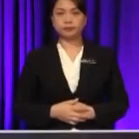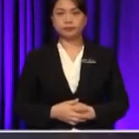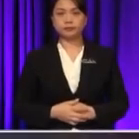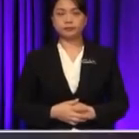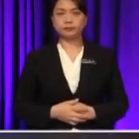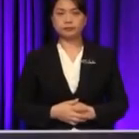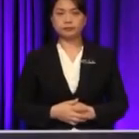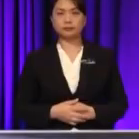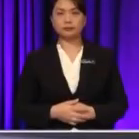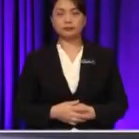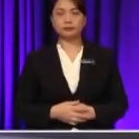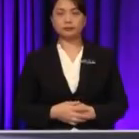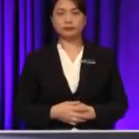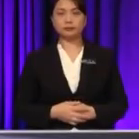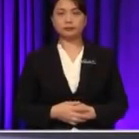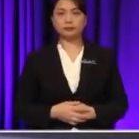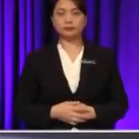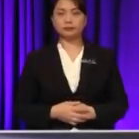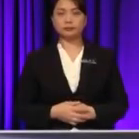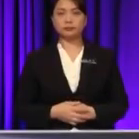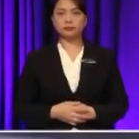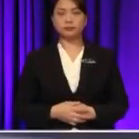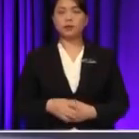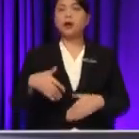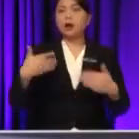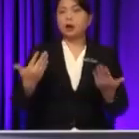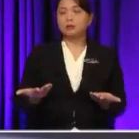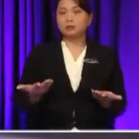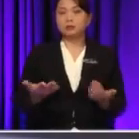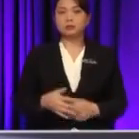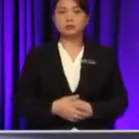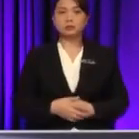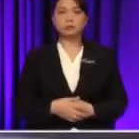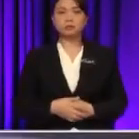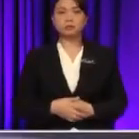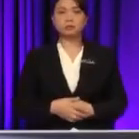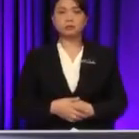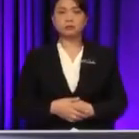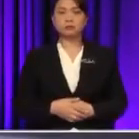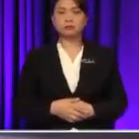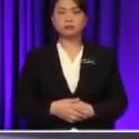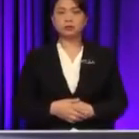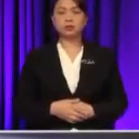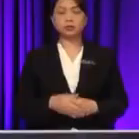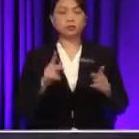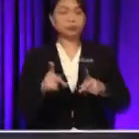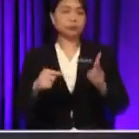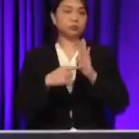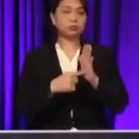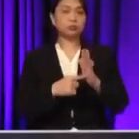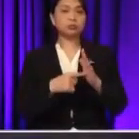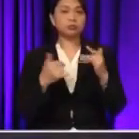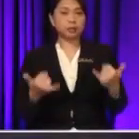Yes, true. Now, teacher, for those online, how did they perform today for their answers that you've asked them to? Okay, in